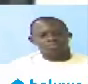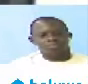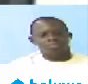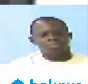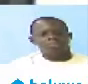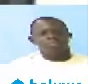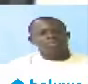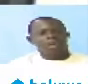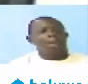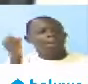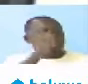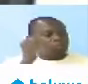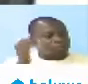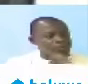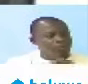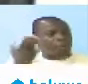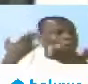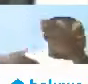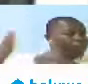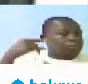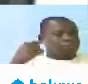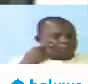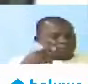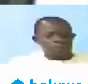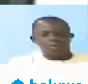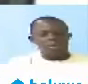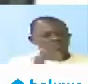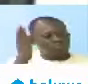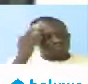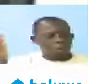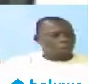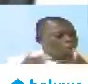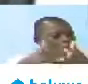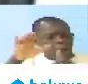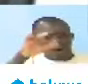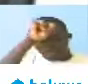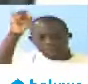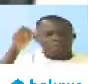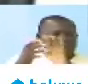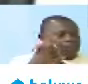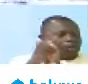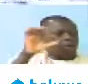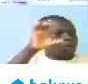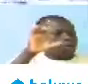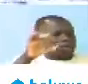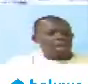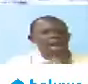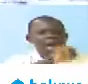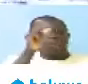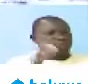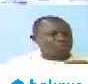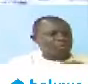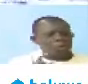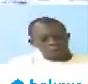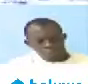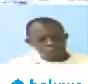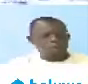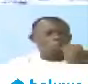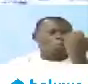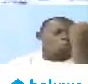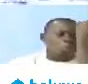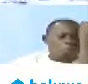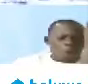In those days he was acquainted with Gaddafi and he was powerful. And in those days we were poor and well, we